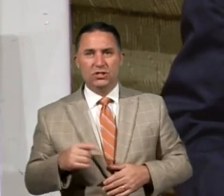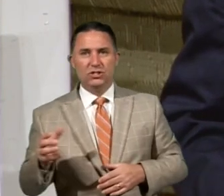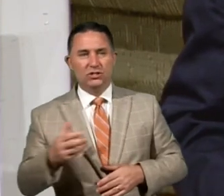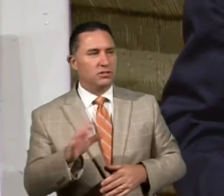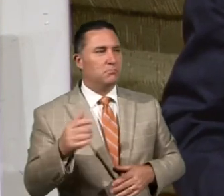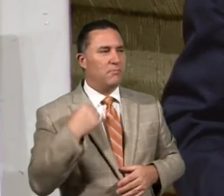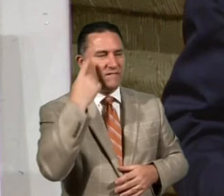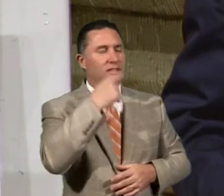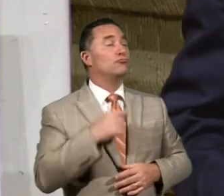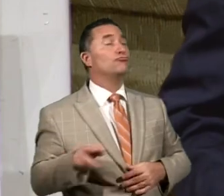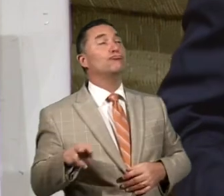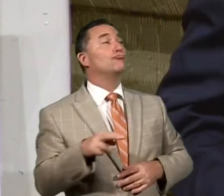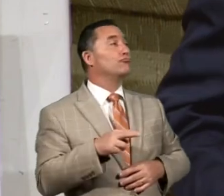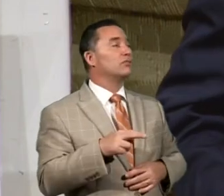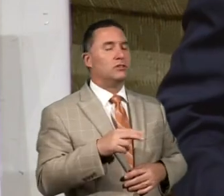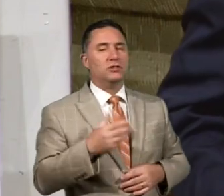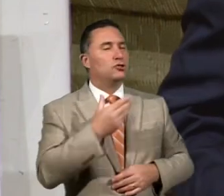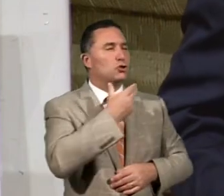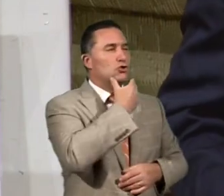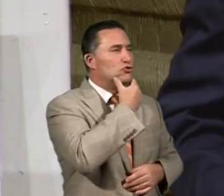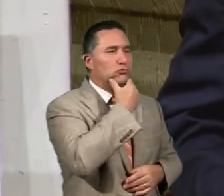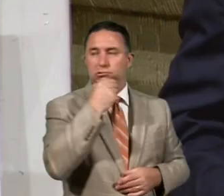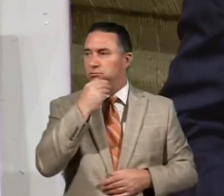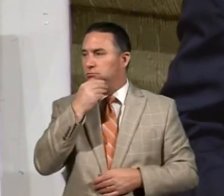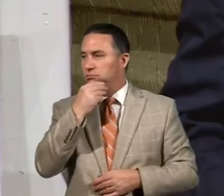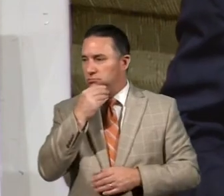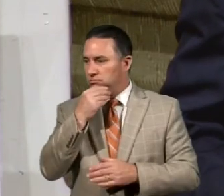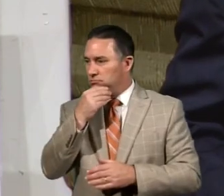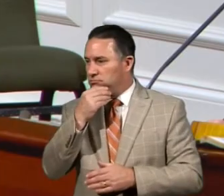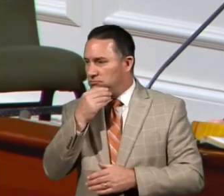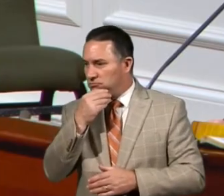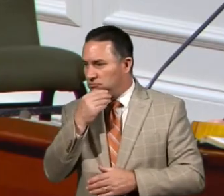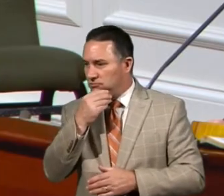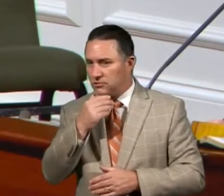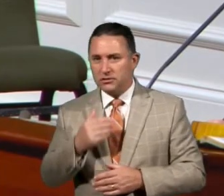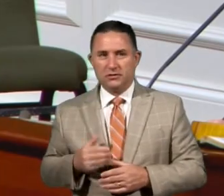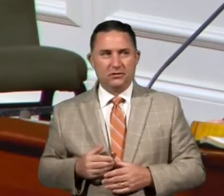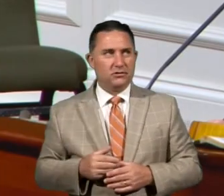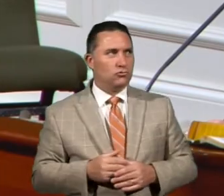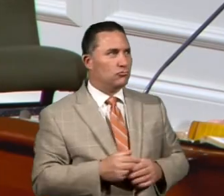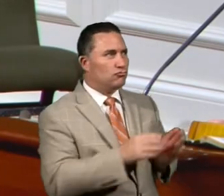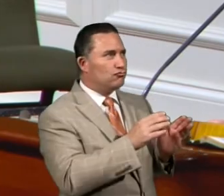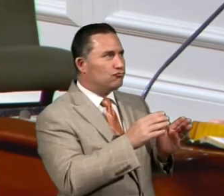and she took my face and pulled it over.